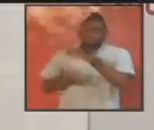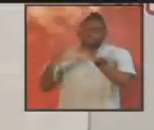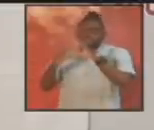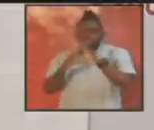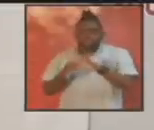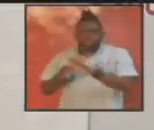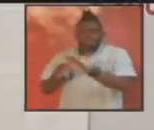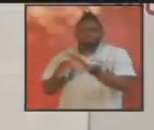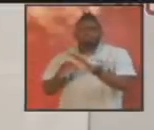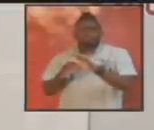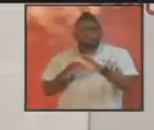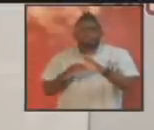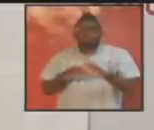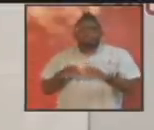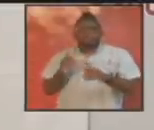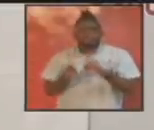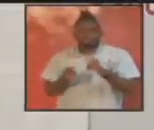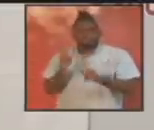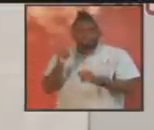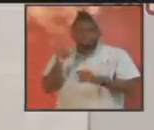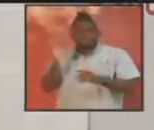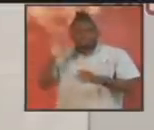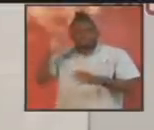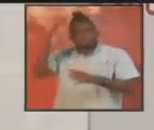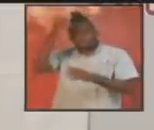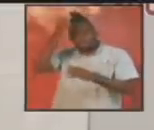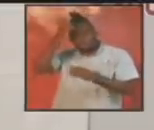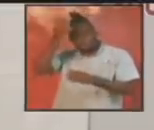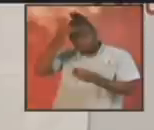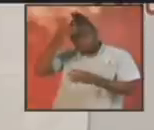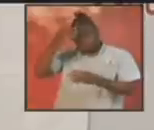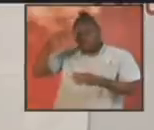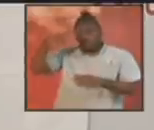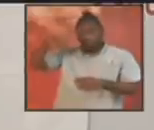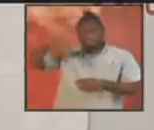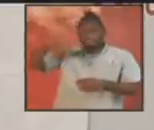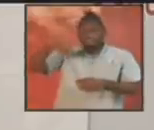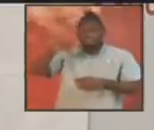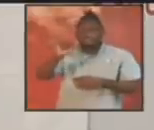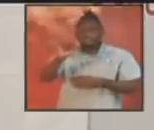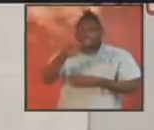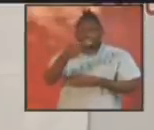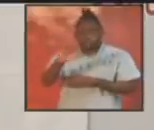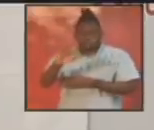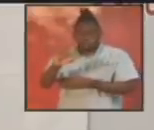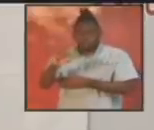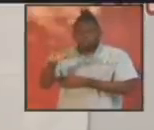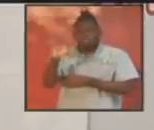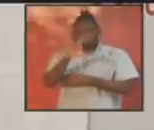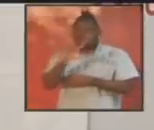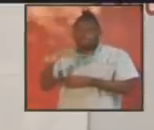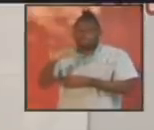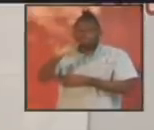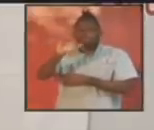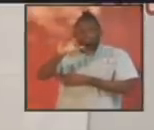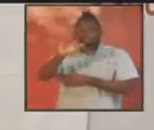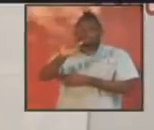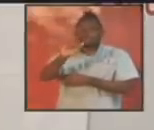is expected from PAHO and CARFA at that particular meeting. So that's going